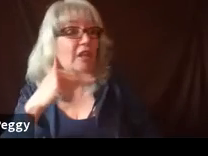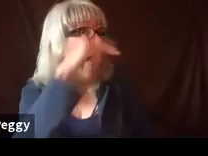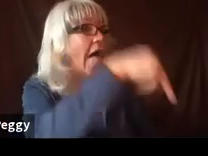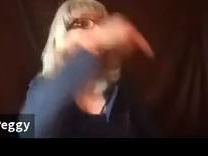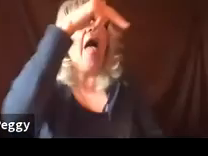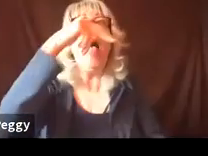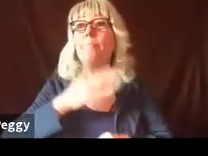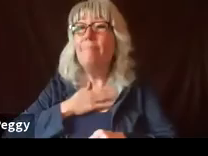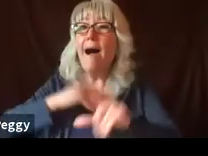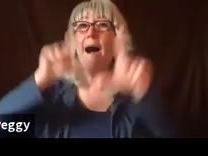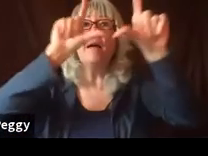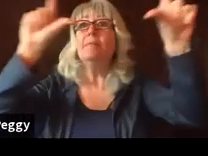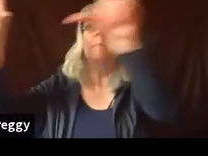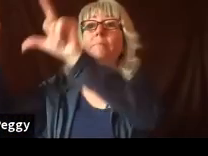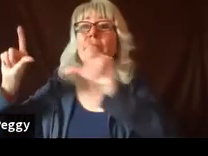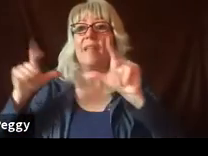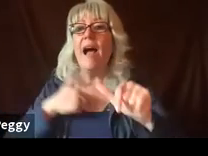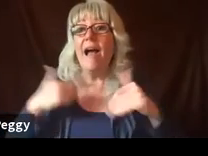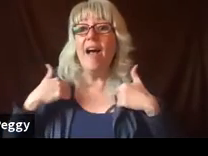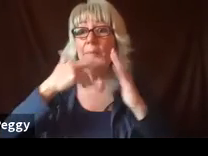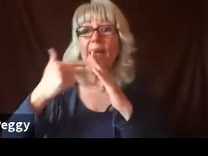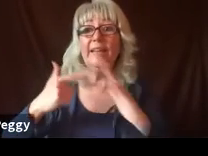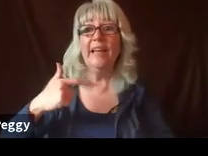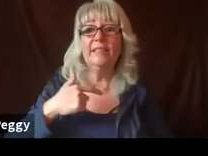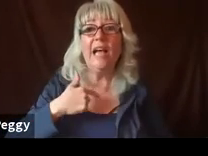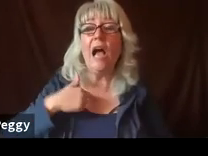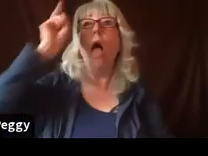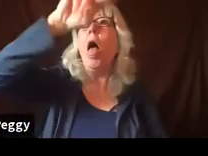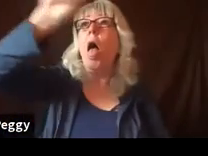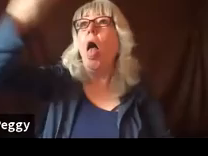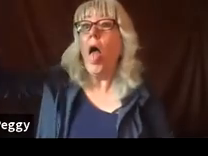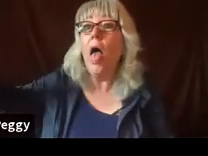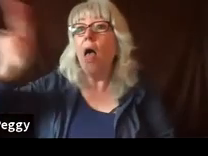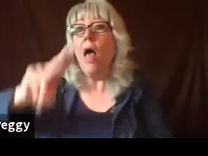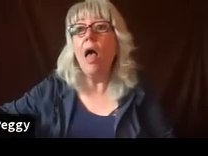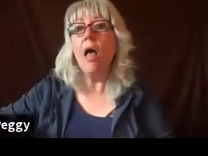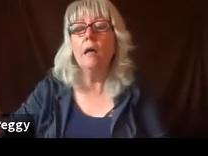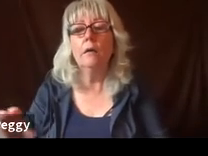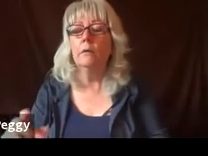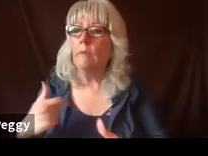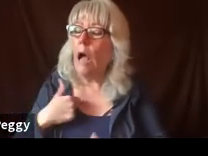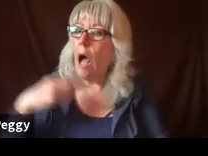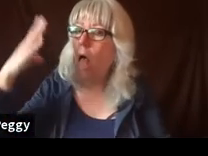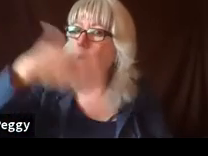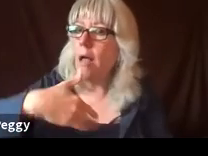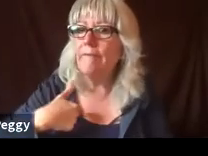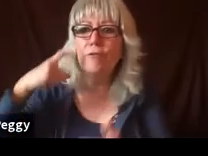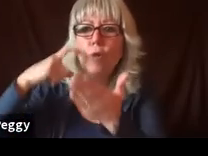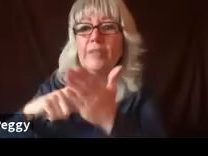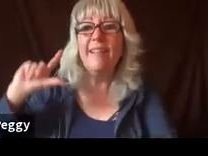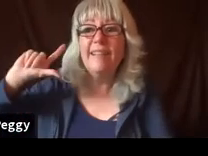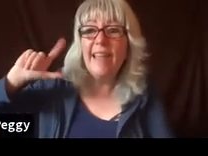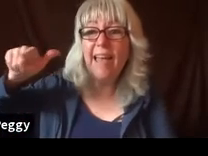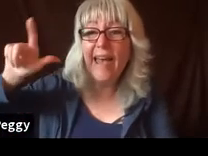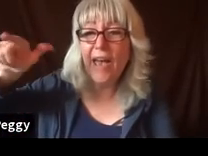my paintings, and me not notice it for a couple of weeks until it was completely dry, and I had to use sandpaper and a lot of love